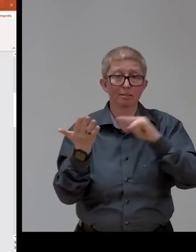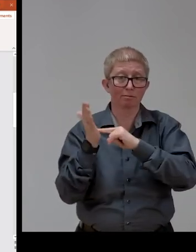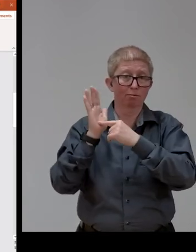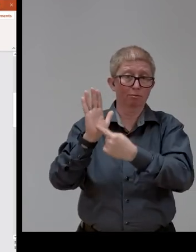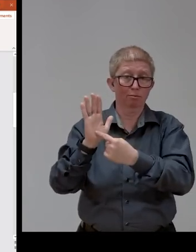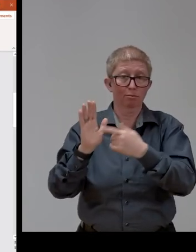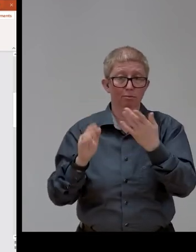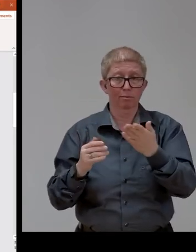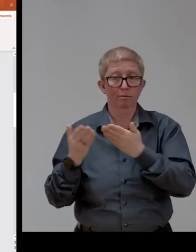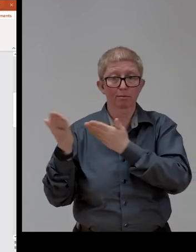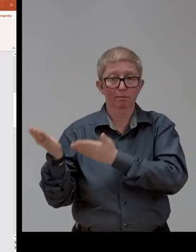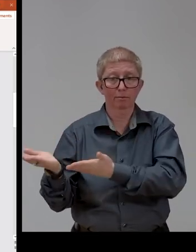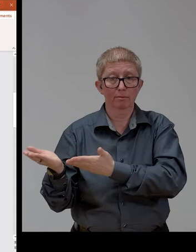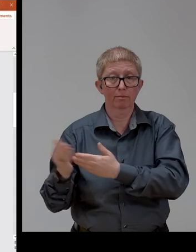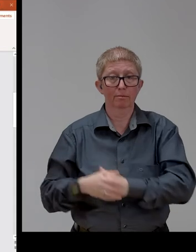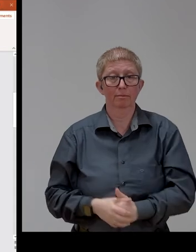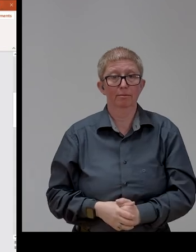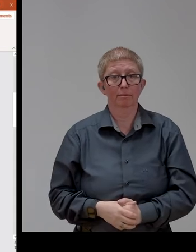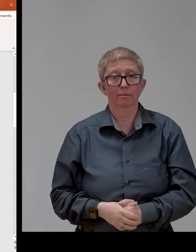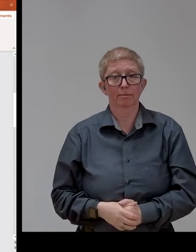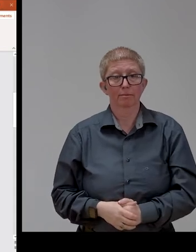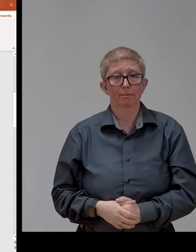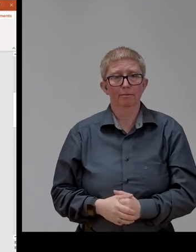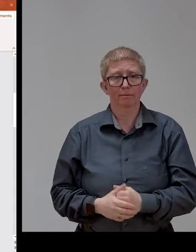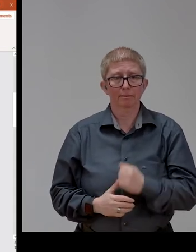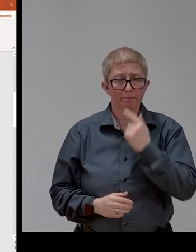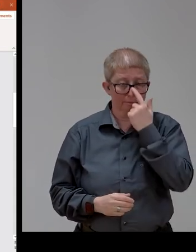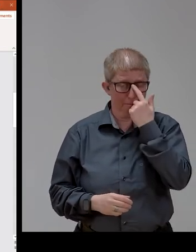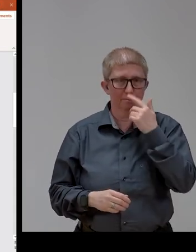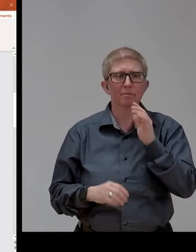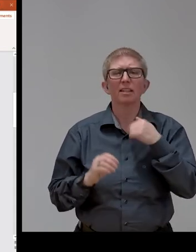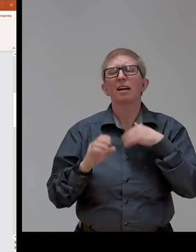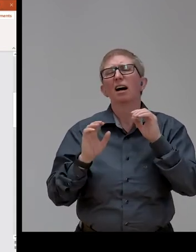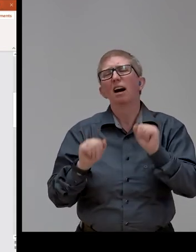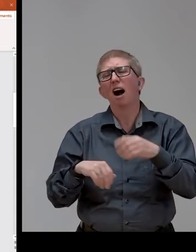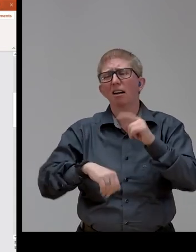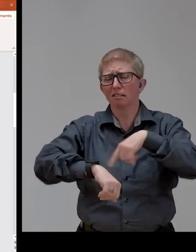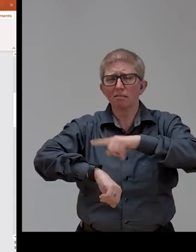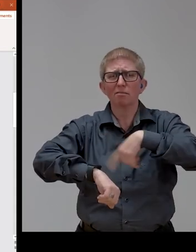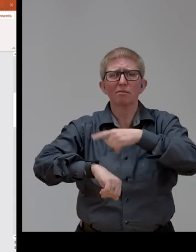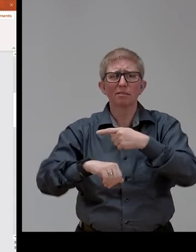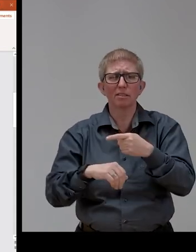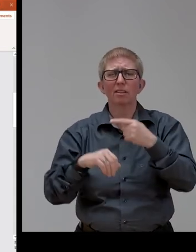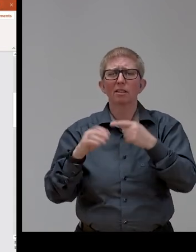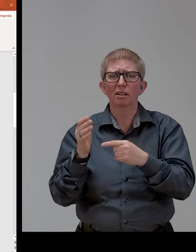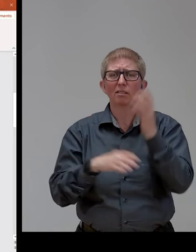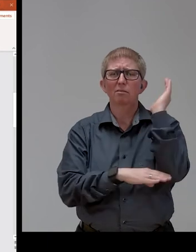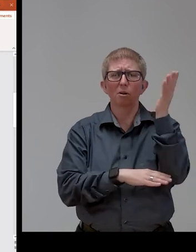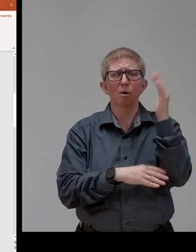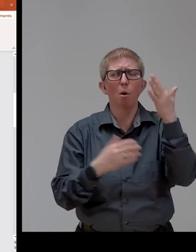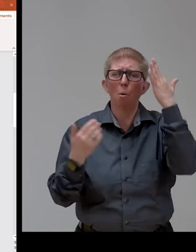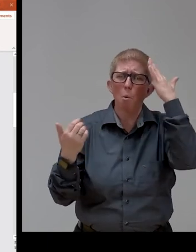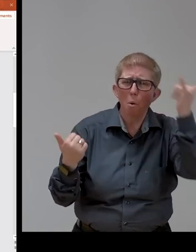Now, I can spend a number of hours to explain why networks are so